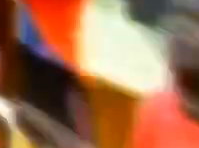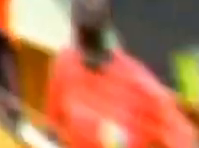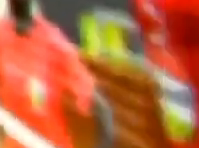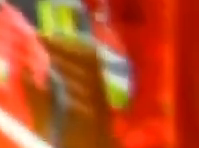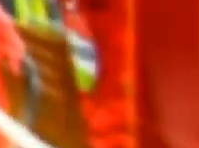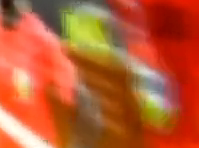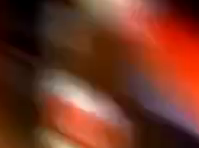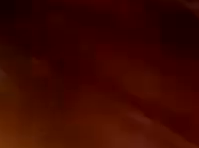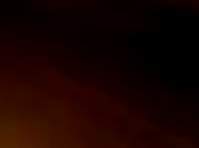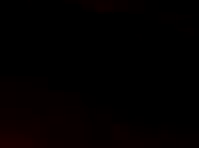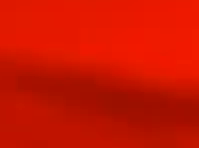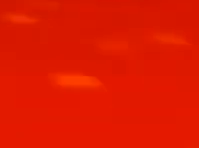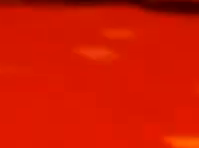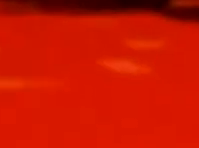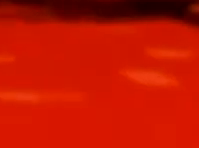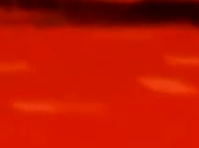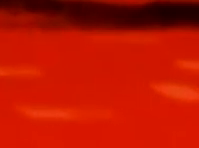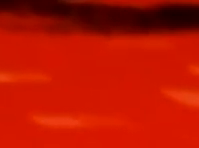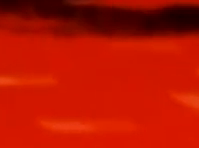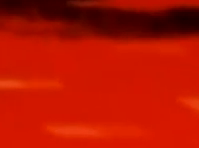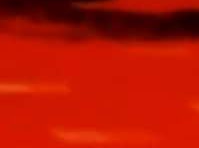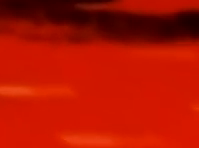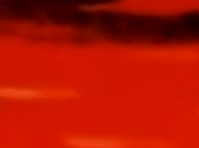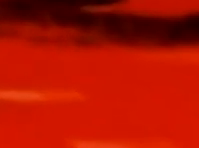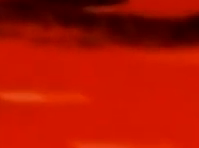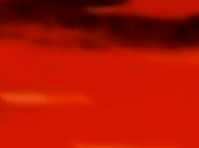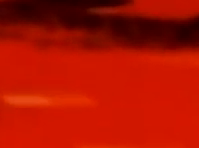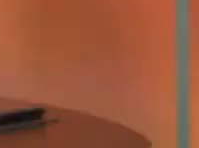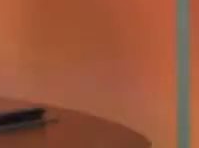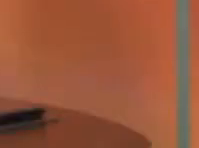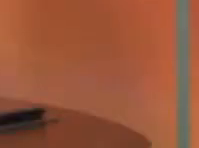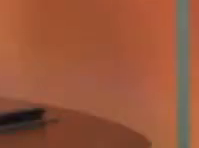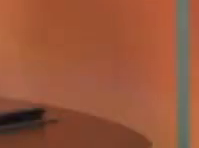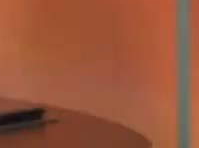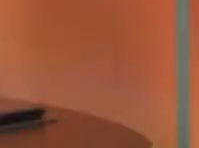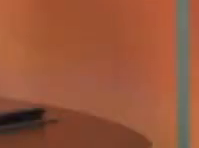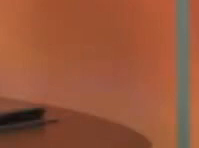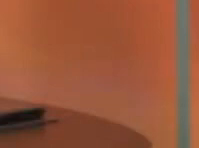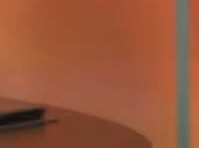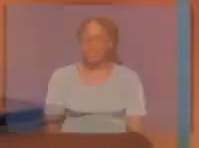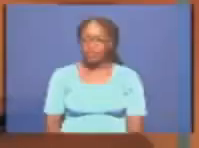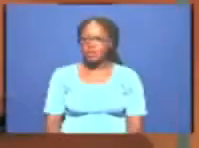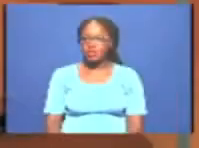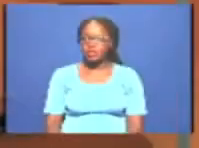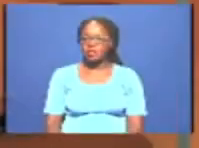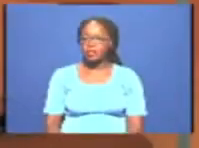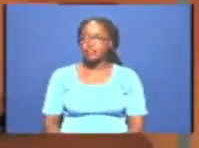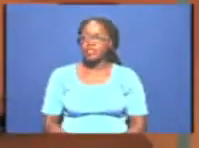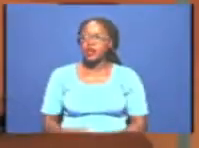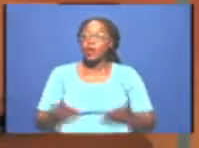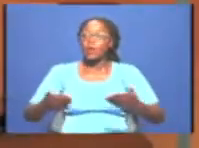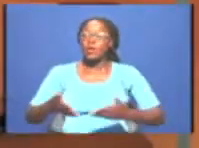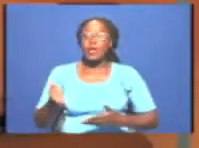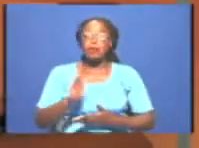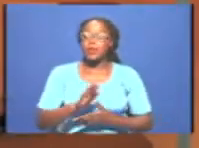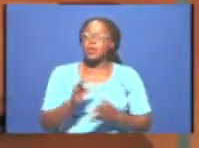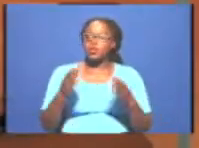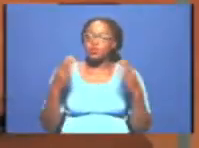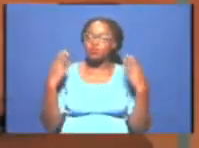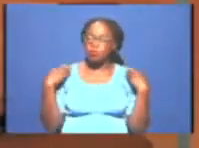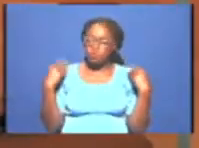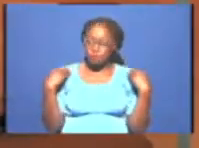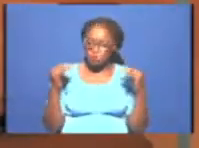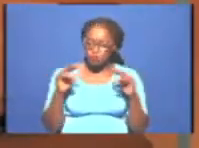And And welcome back to SportsCheck on this